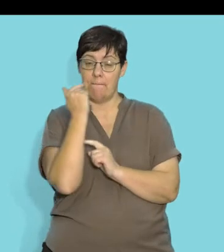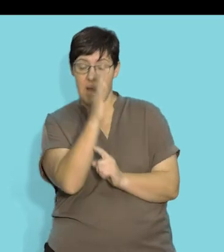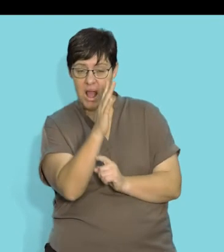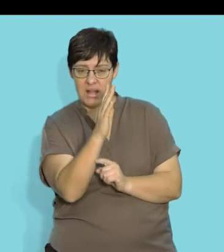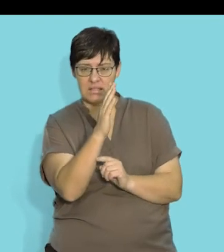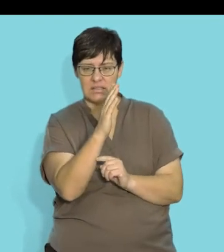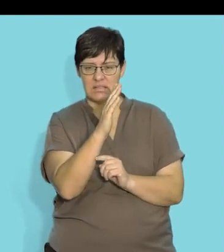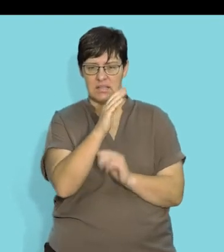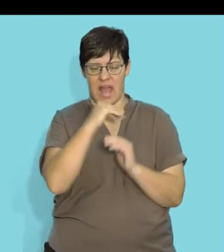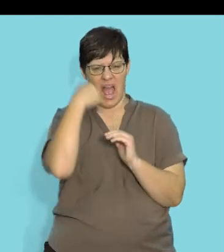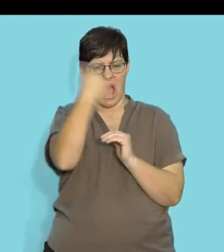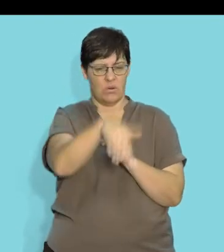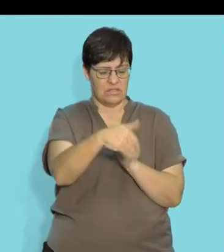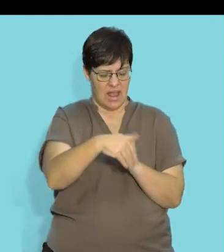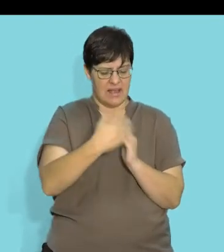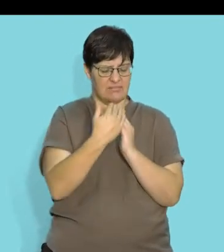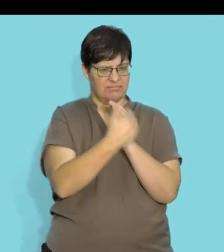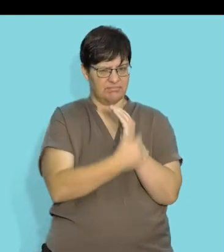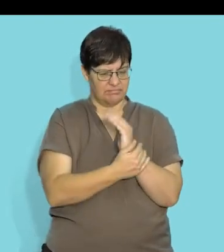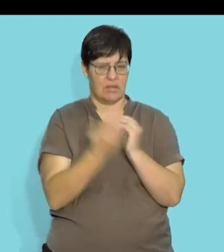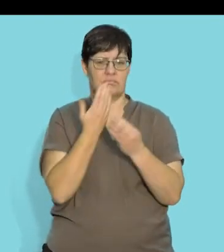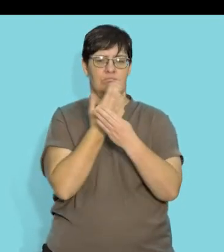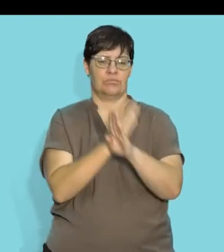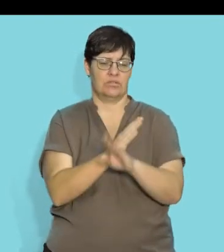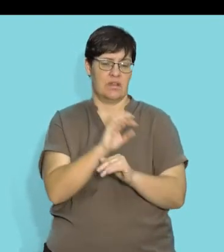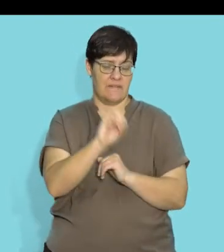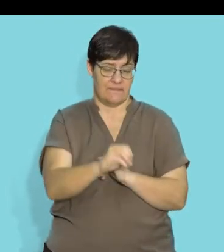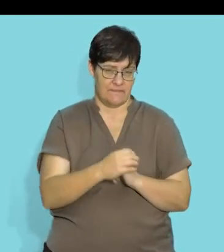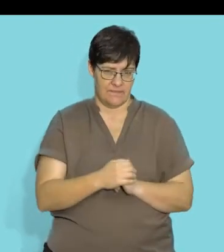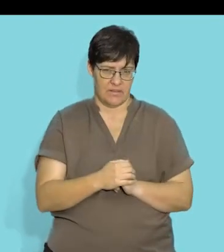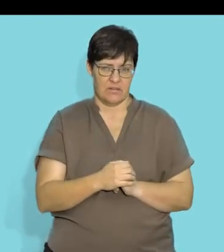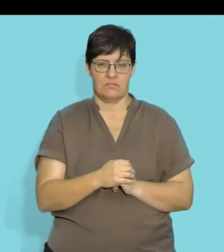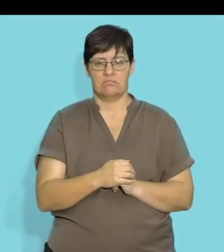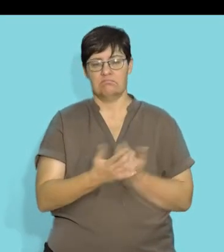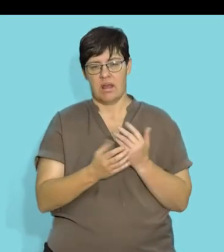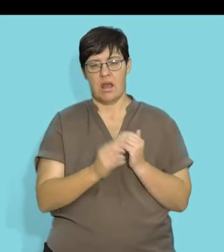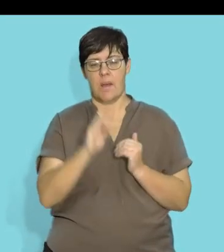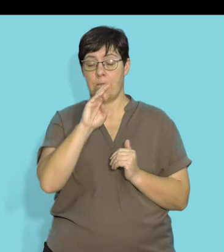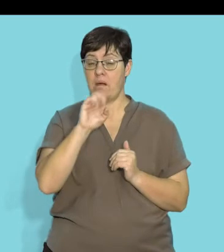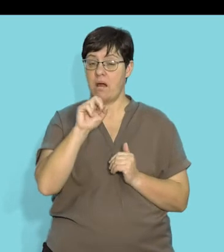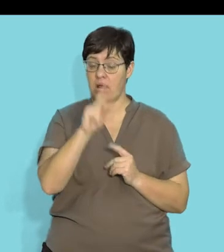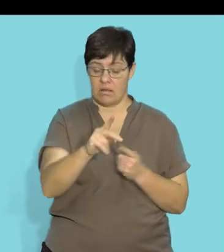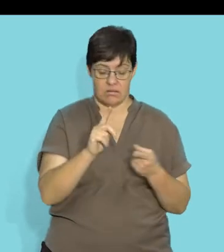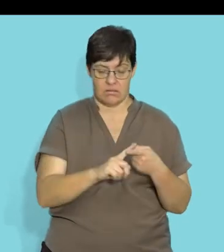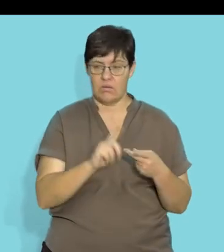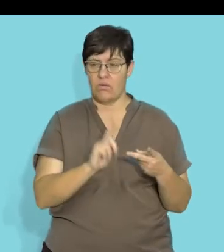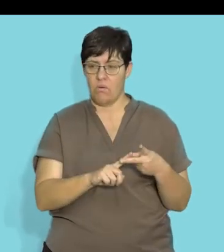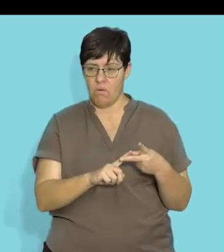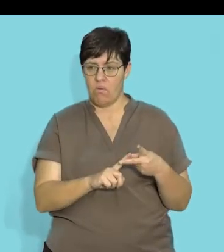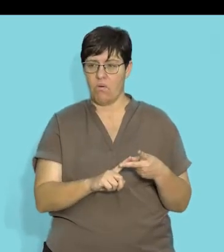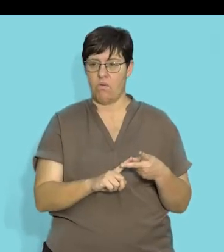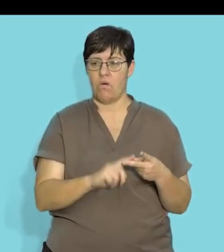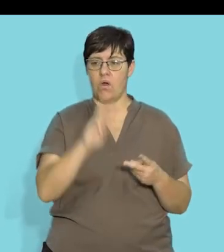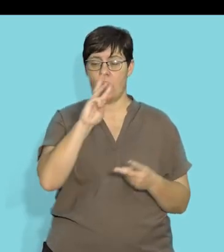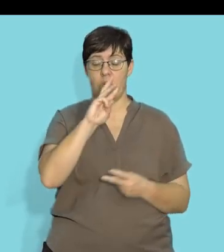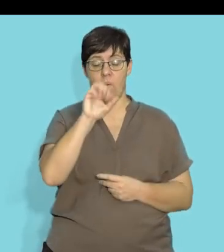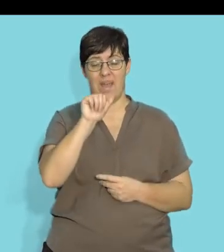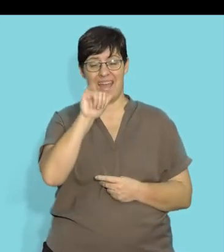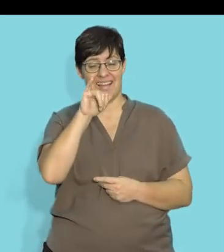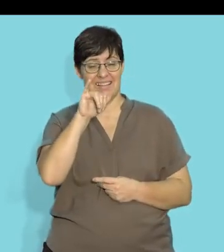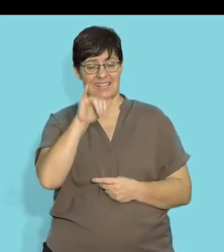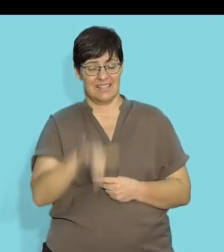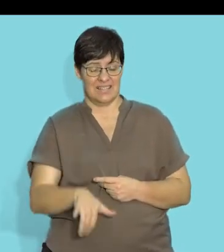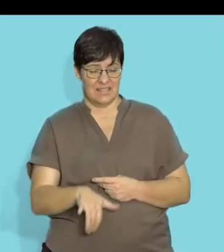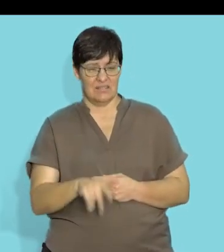plants that prevent them. Examples of these include a bark or a waxy cuticle, and that prevents